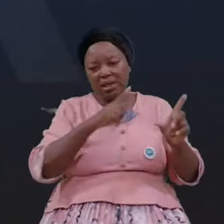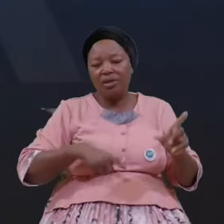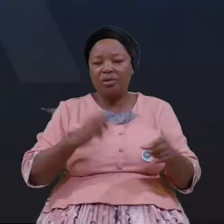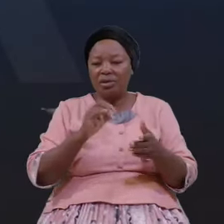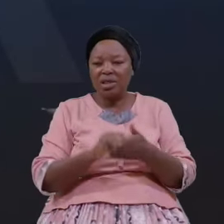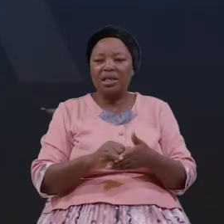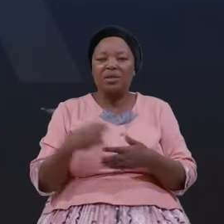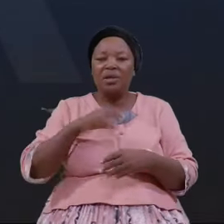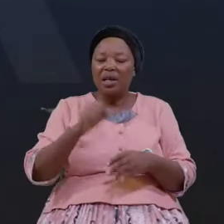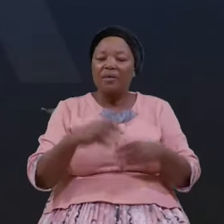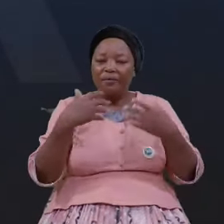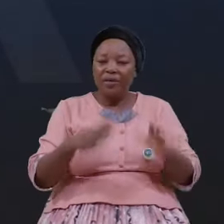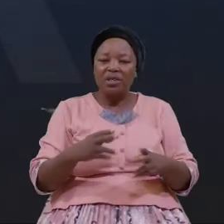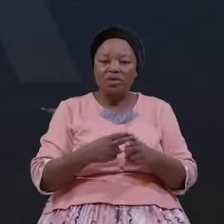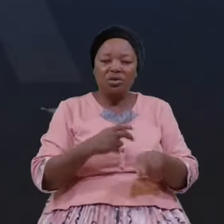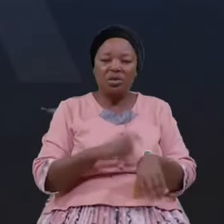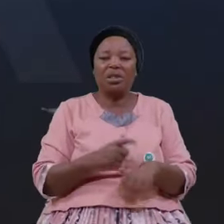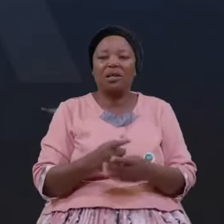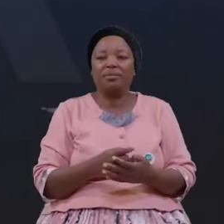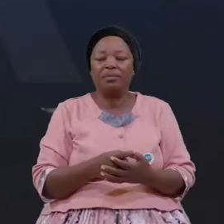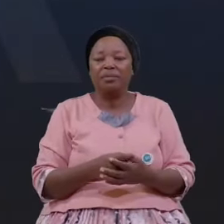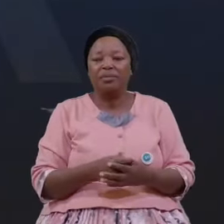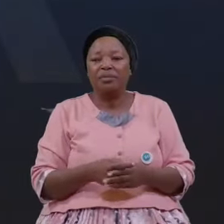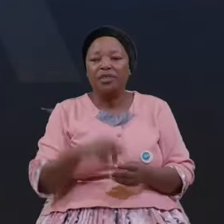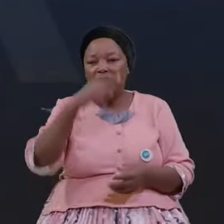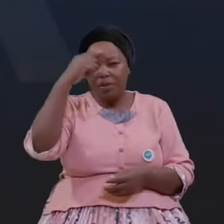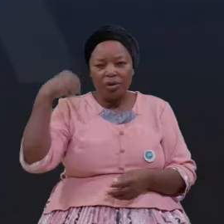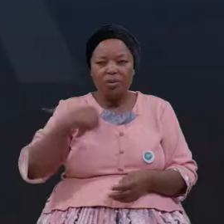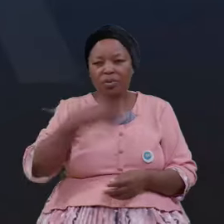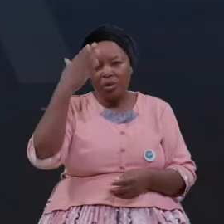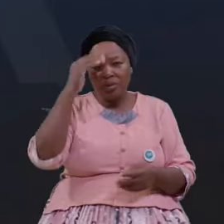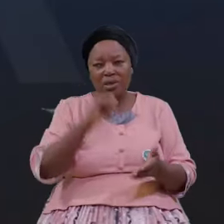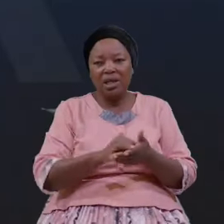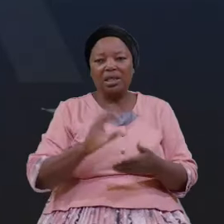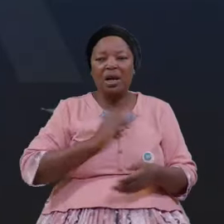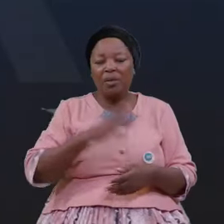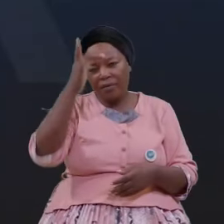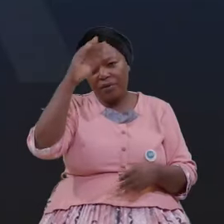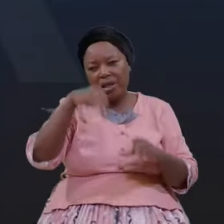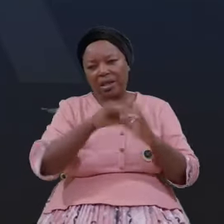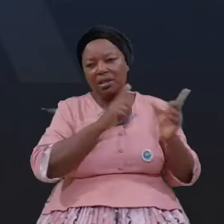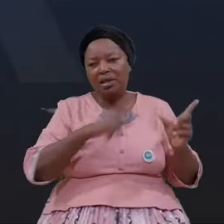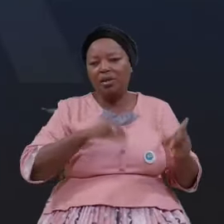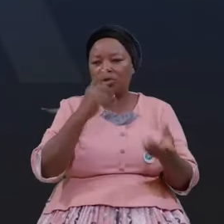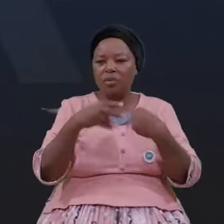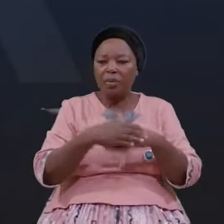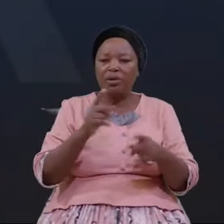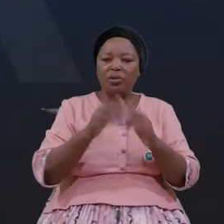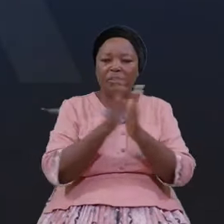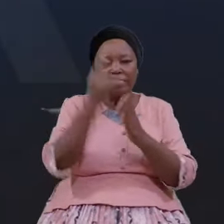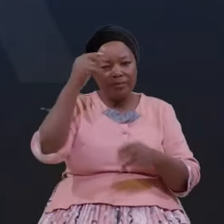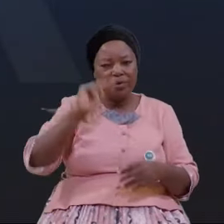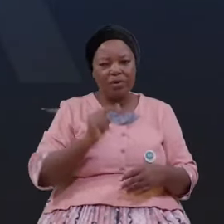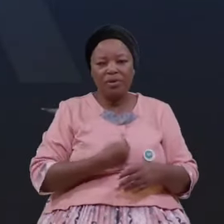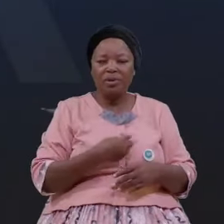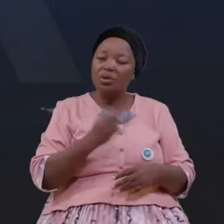a short time, because we know our Father-in-law is coming back to pray for us. Please, I want us to